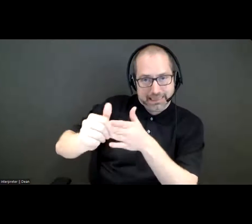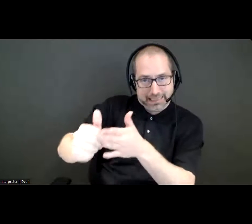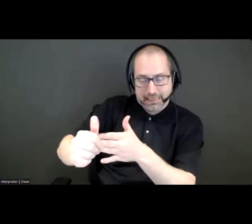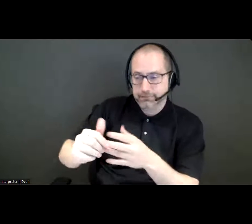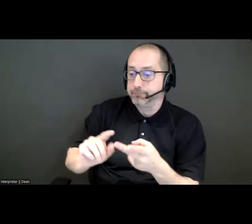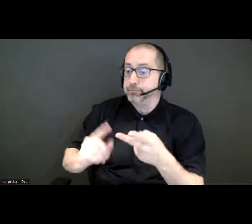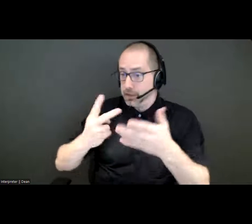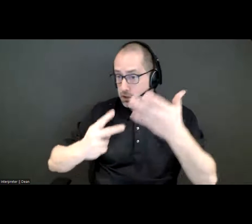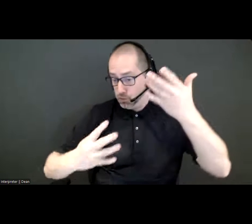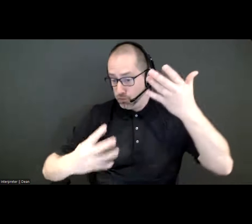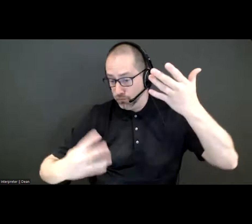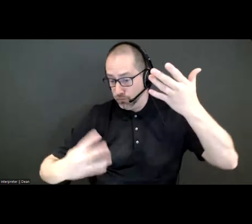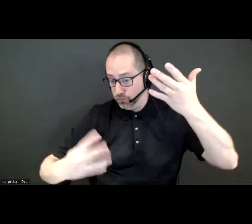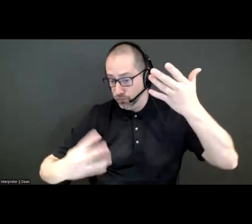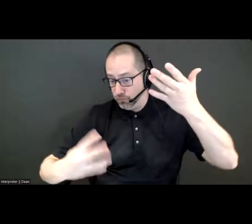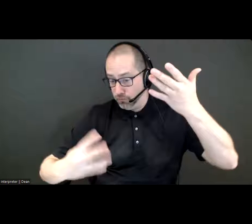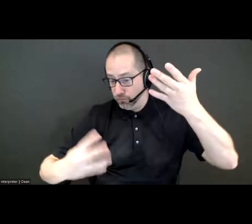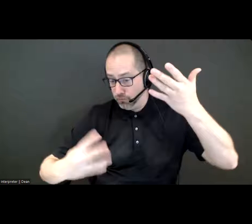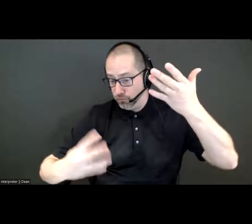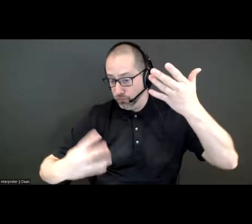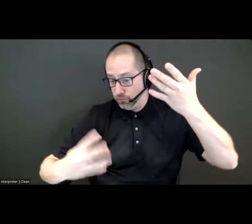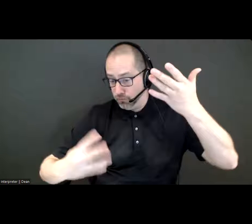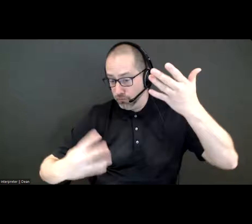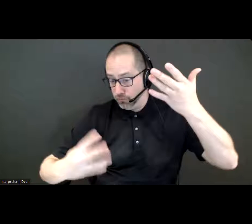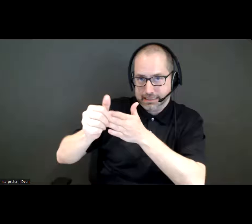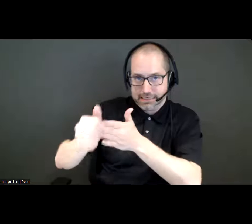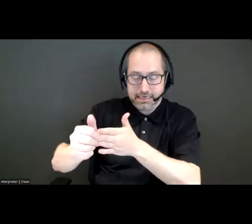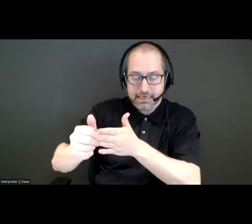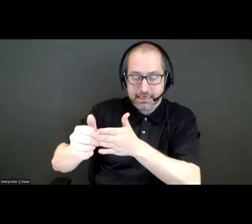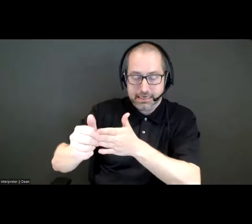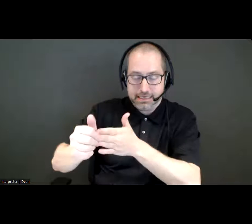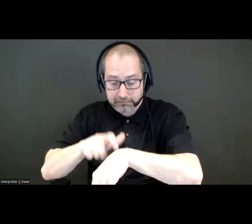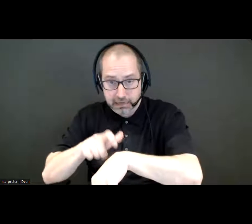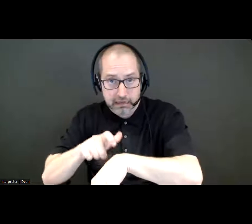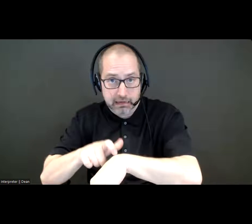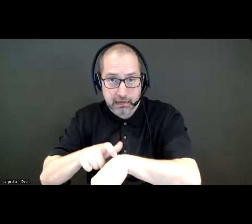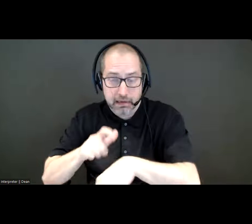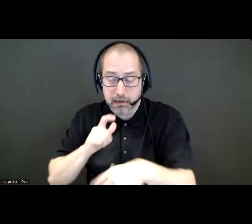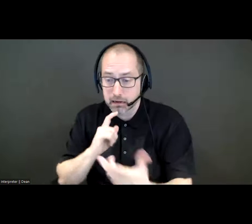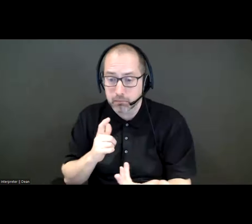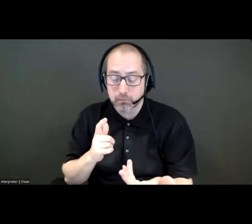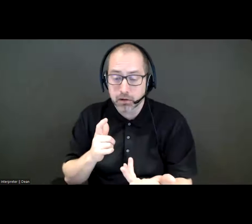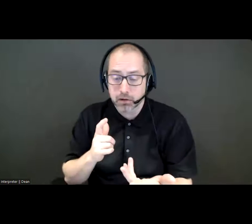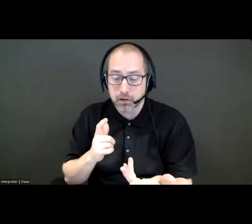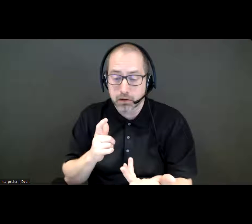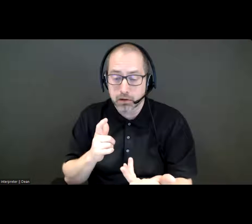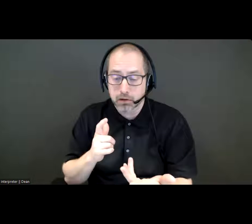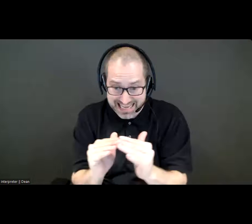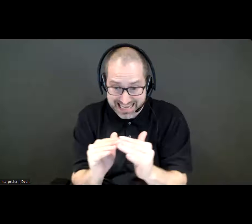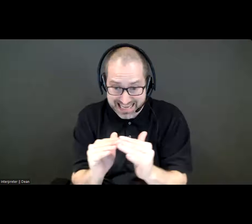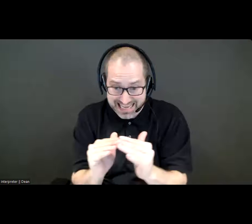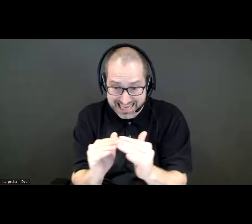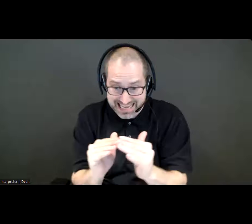time's concerned, you would not necessarily have equal time at each meeting, but it's time according to